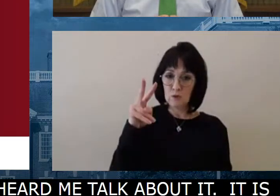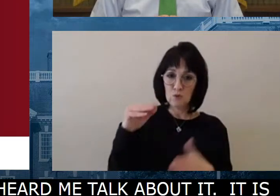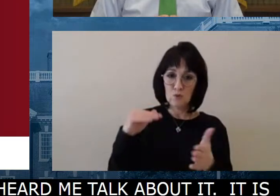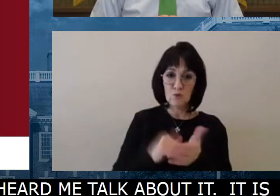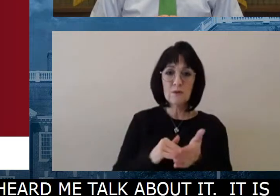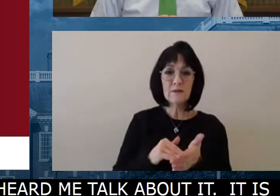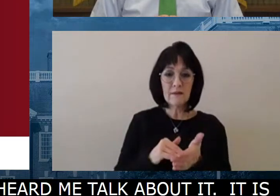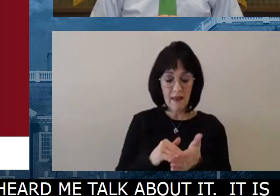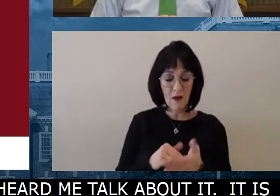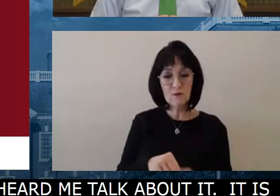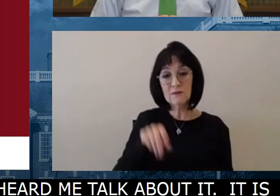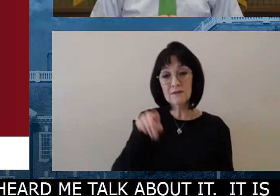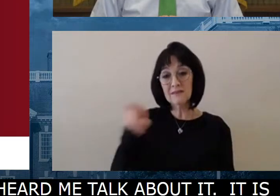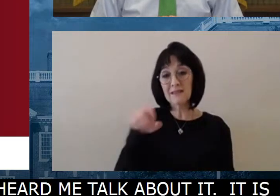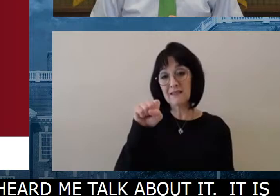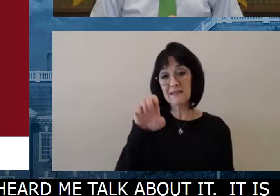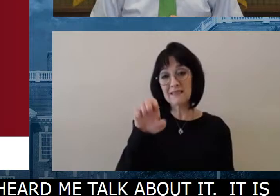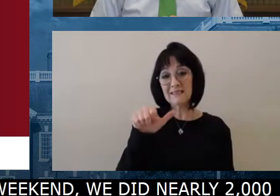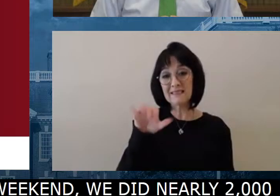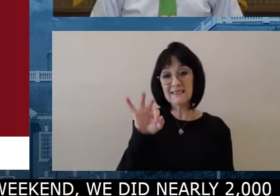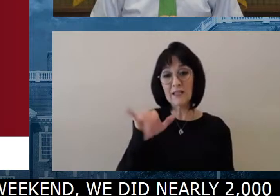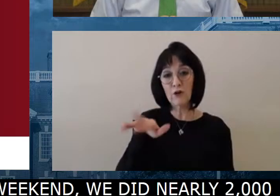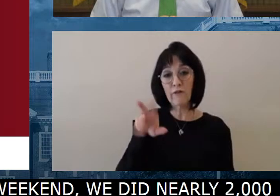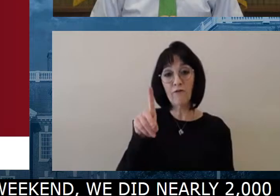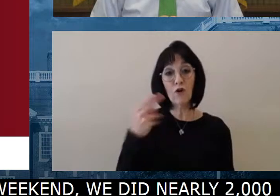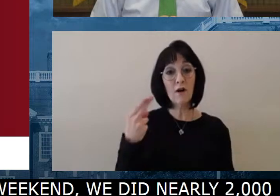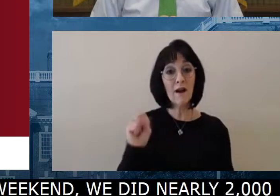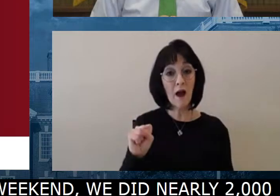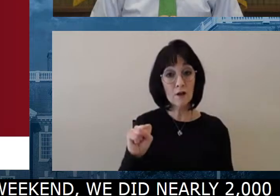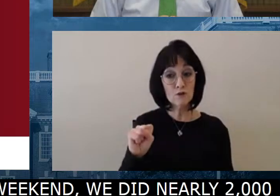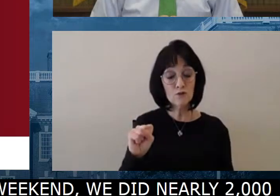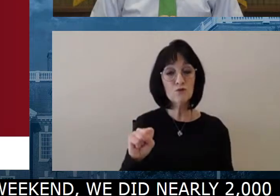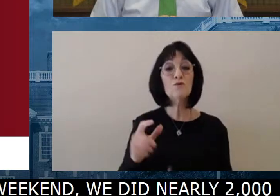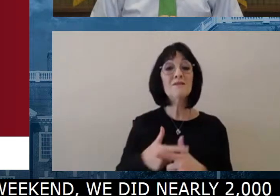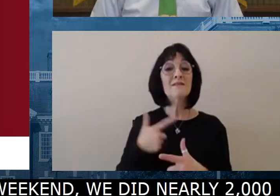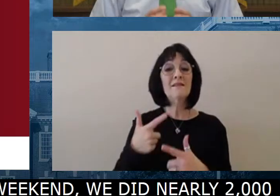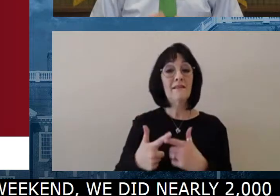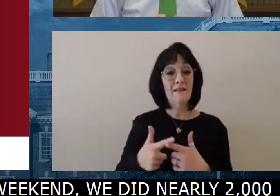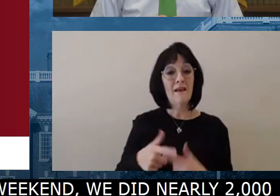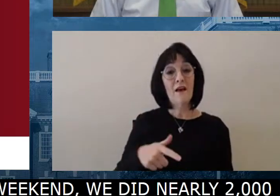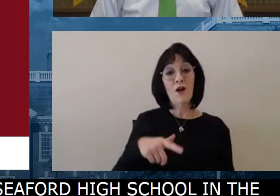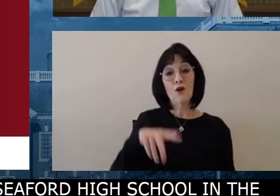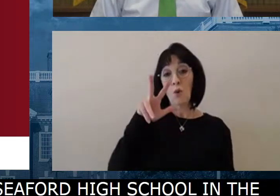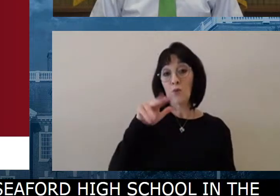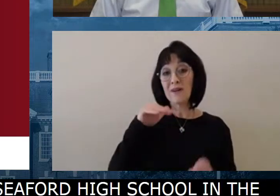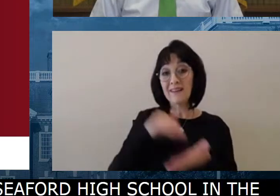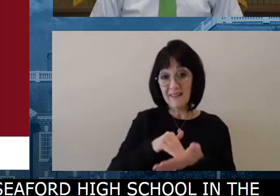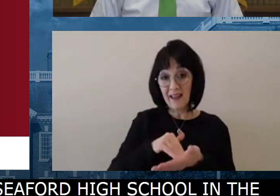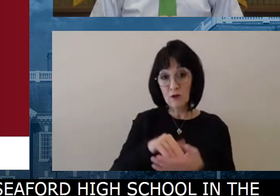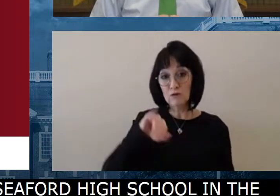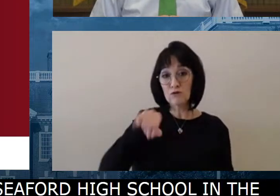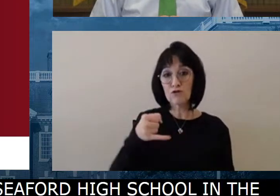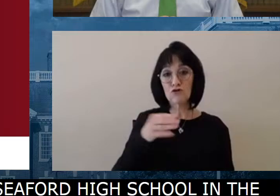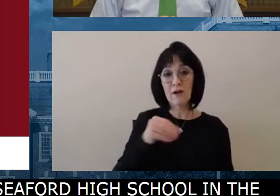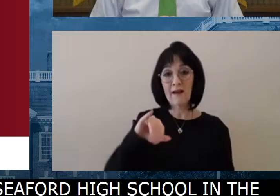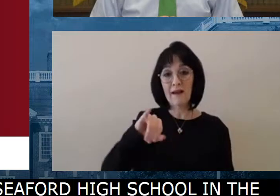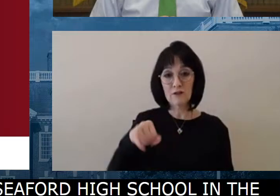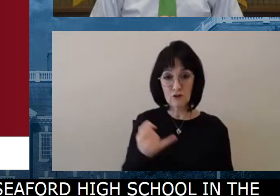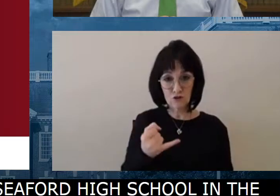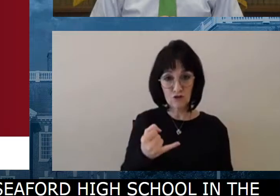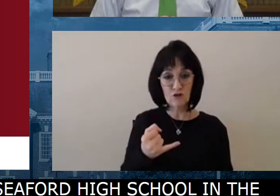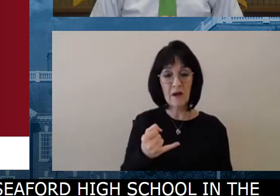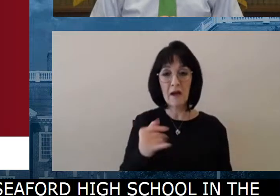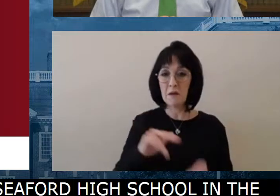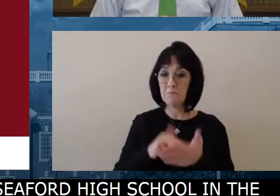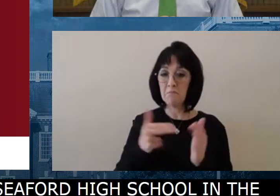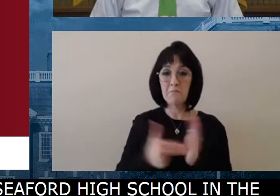High School in the lower part of our state, and almost 3,000 Johnson & Johnson single-dose full vaccinations at